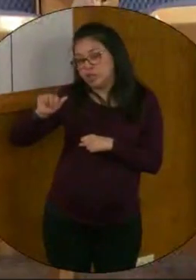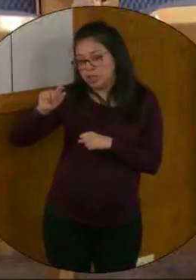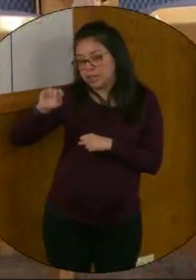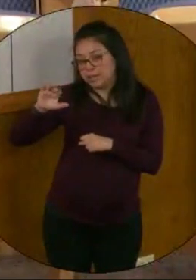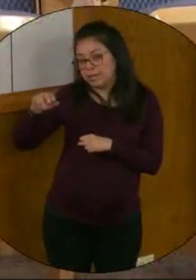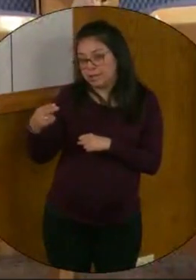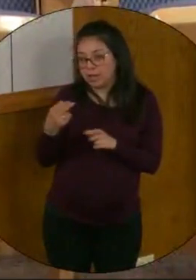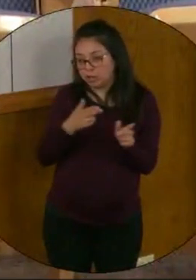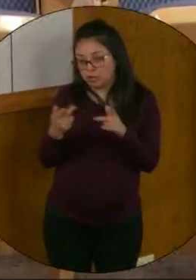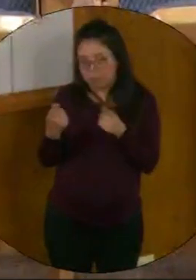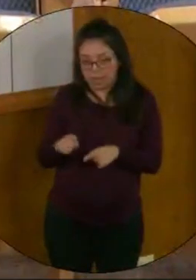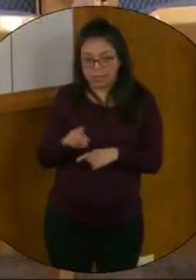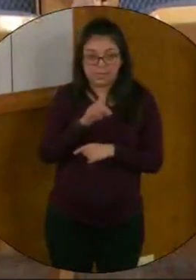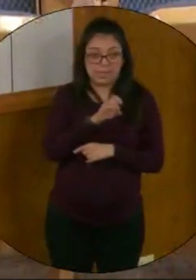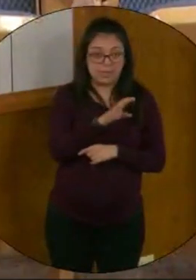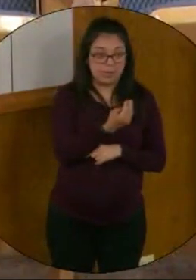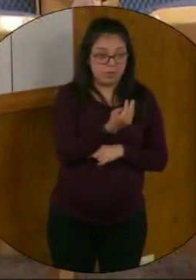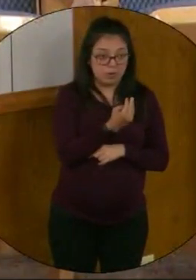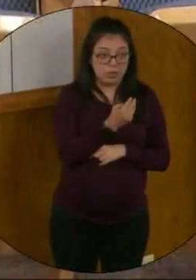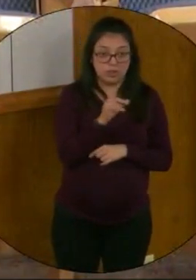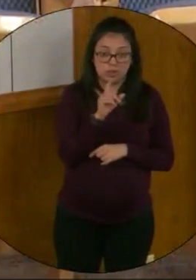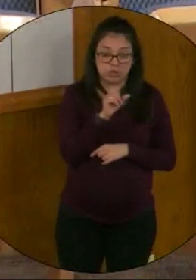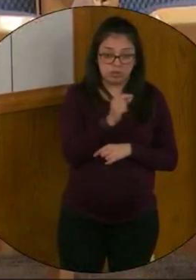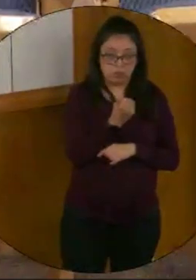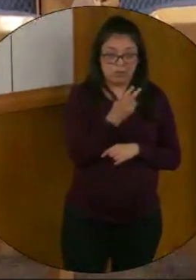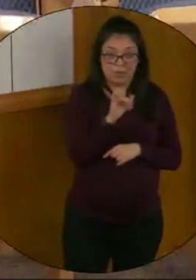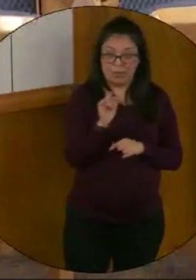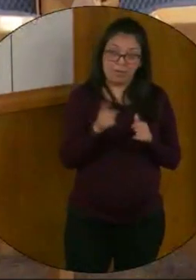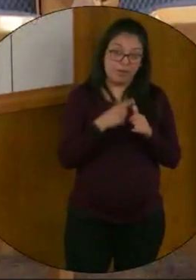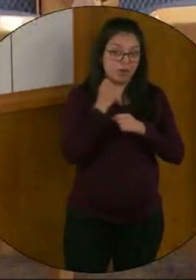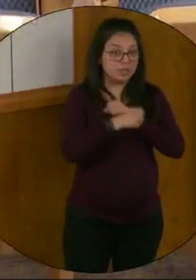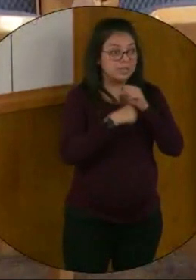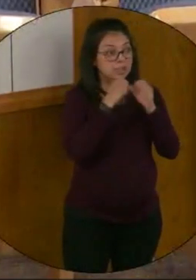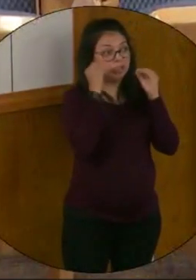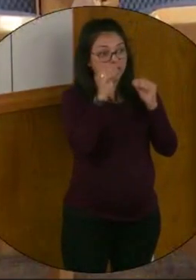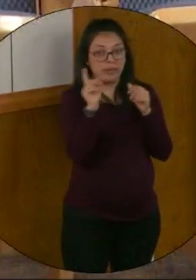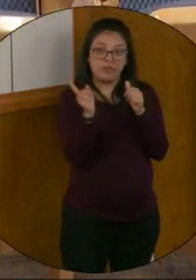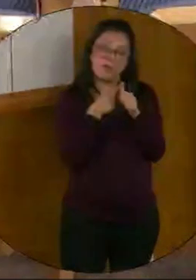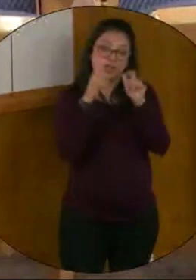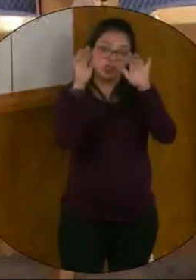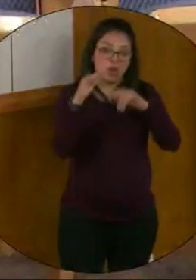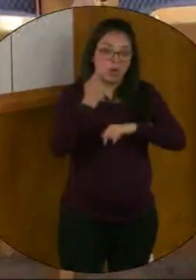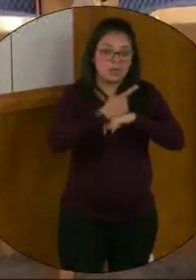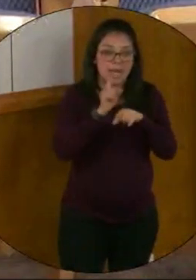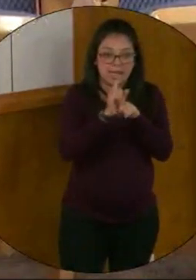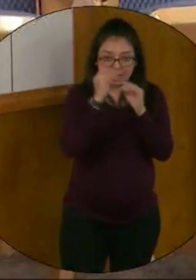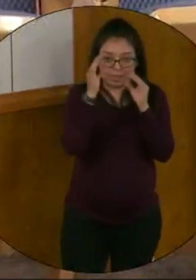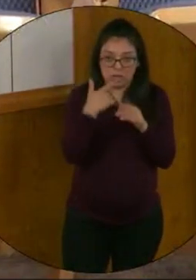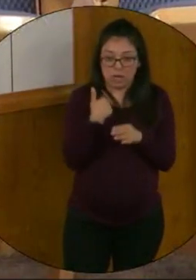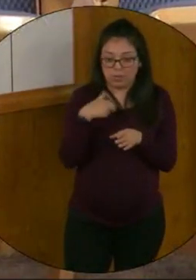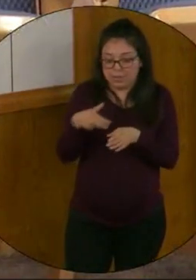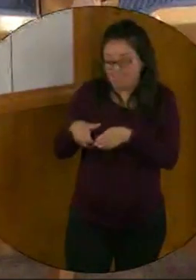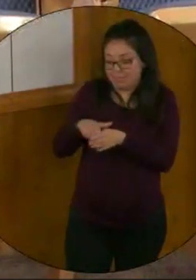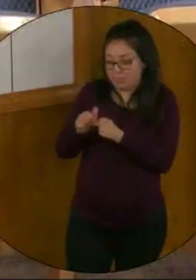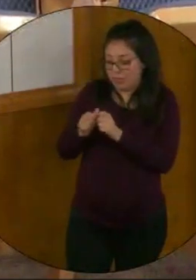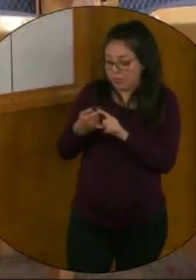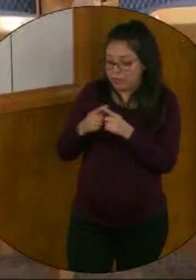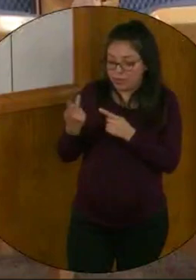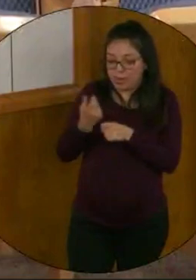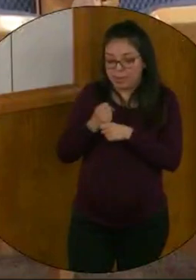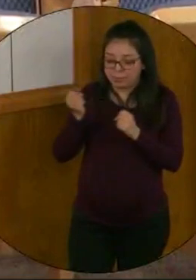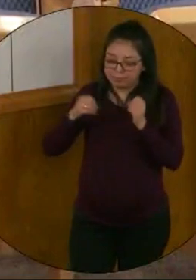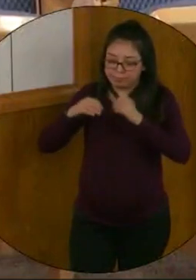December 14th, 2012, it was my first year teaching. It was my first snow day as a teacher. I was sitting with my friend. We were making goodie